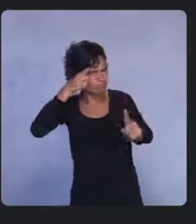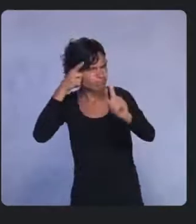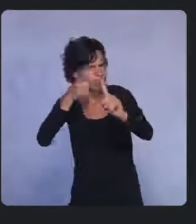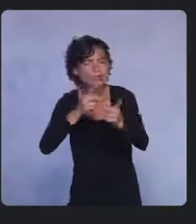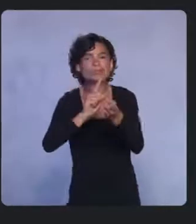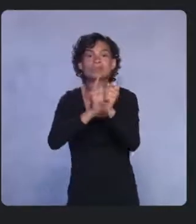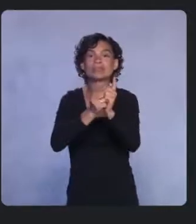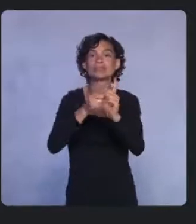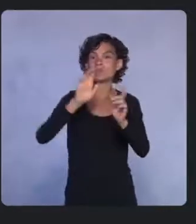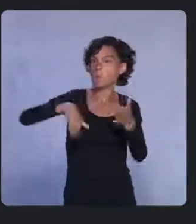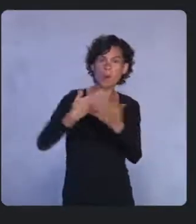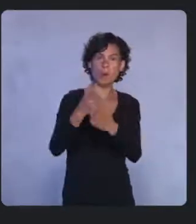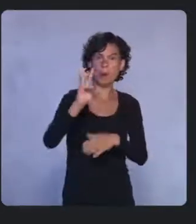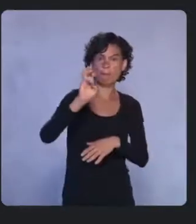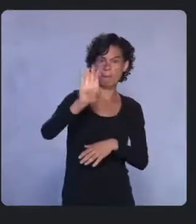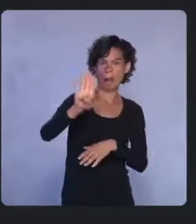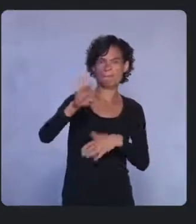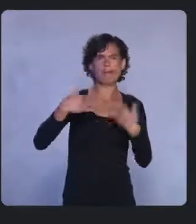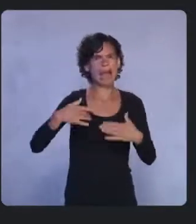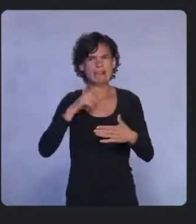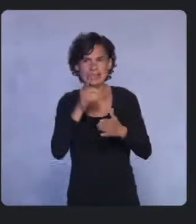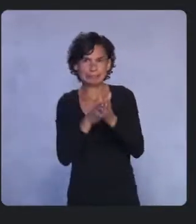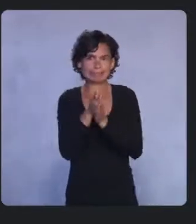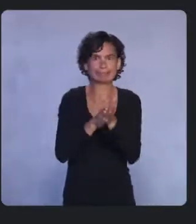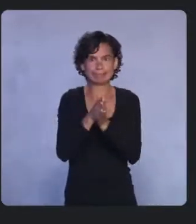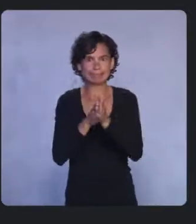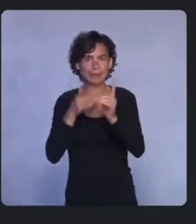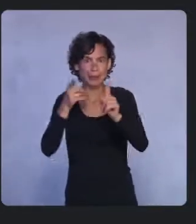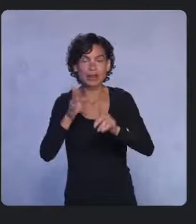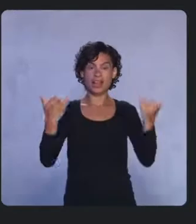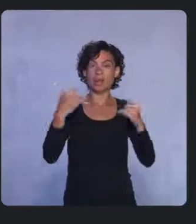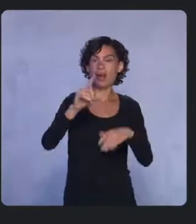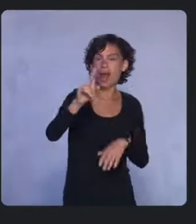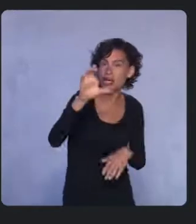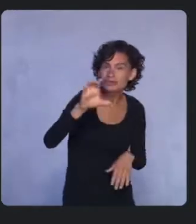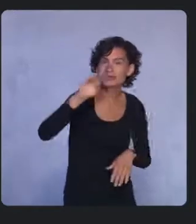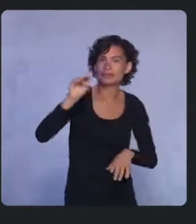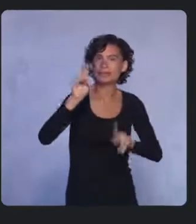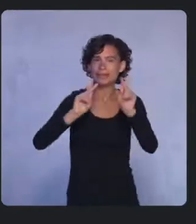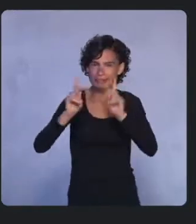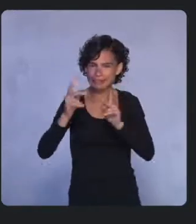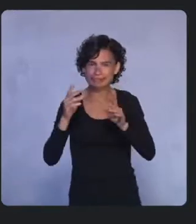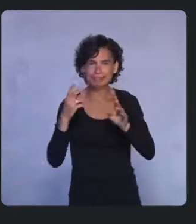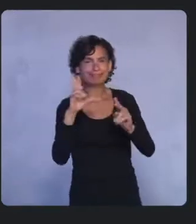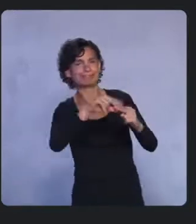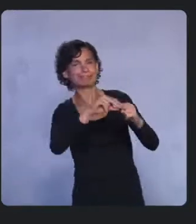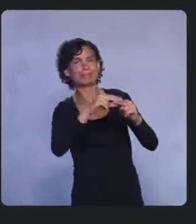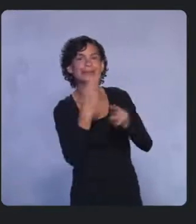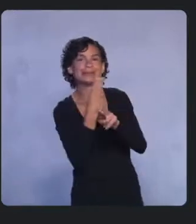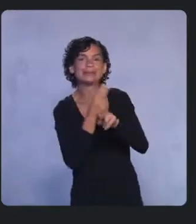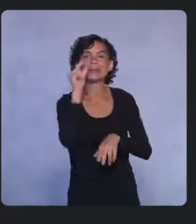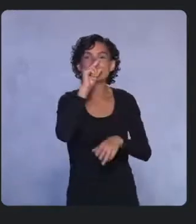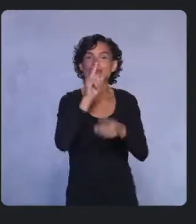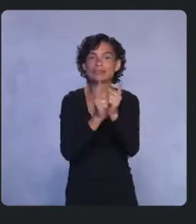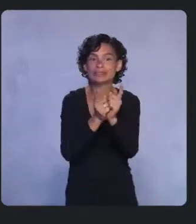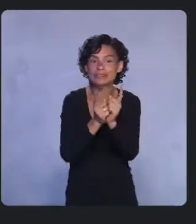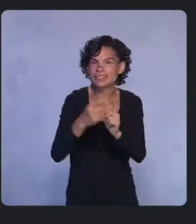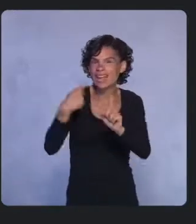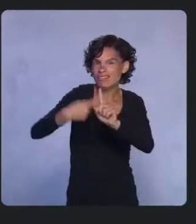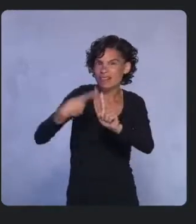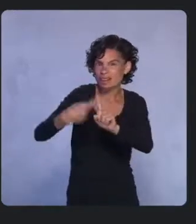time. Today, hundreds of millions of people use Google Translate month across more than 100